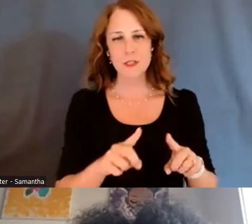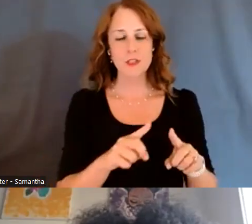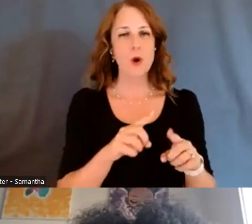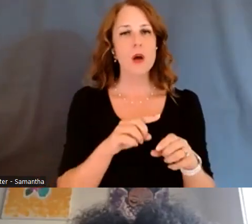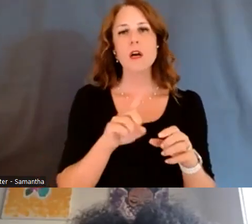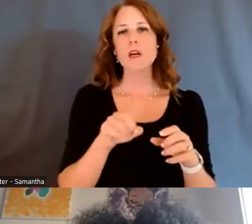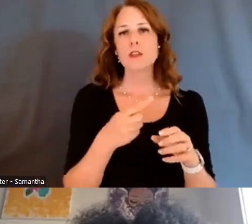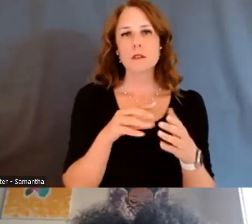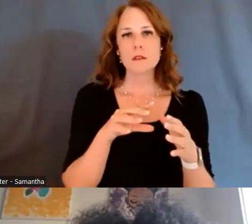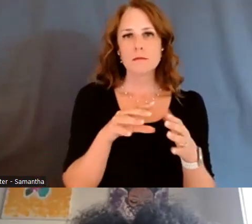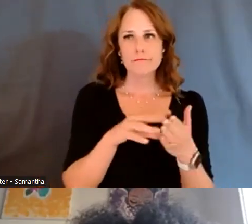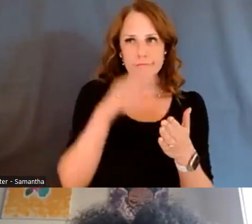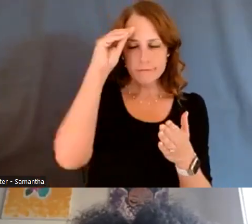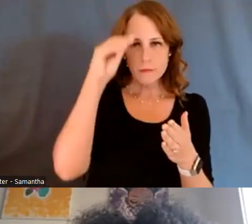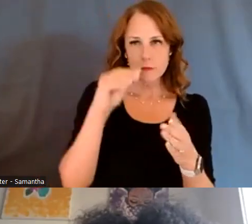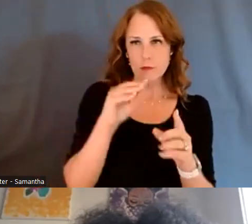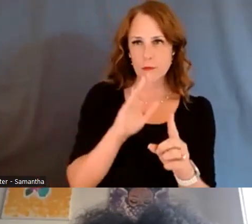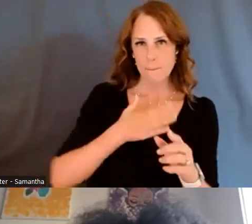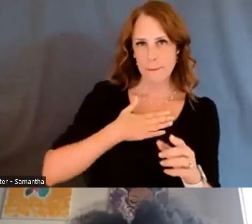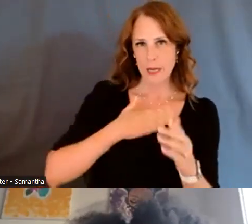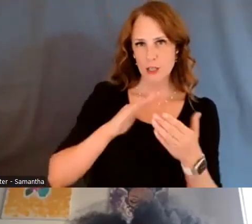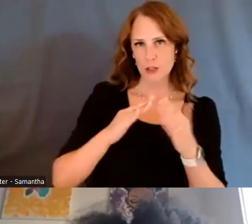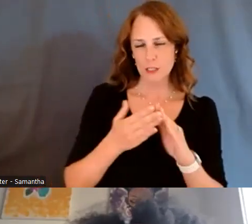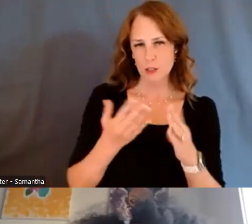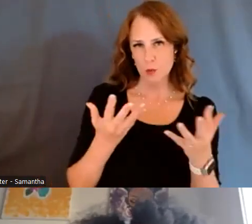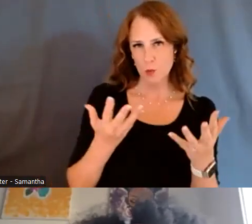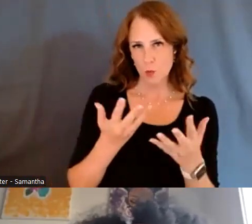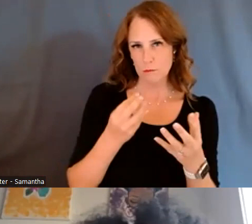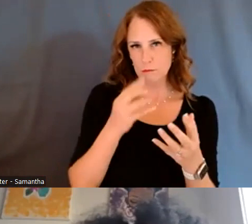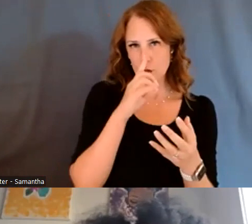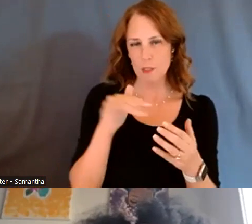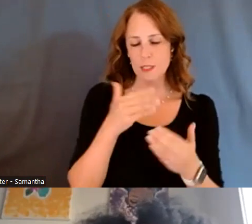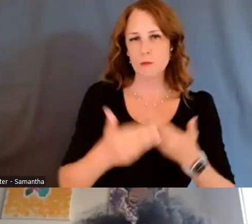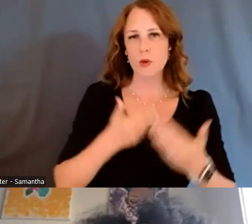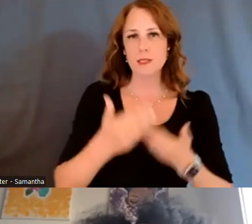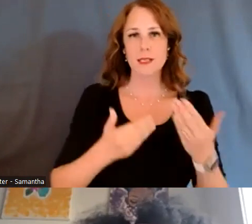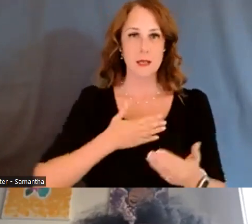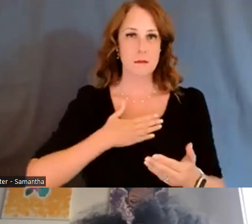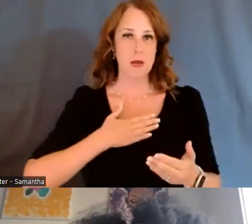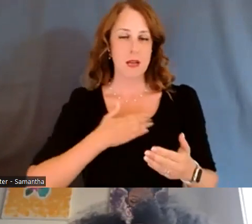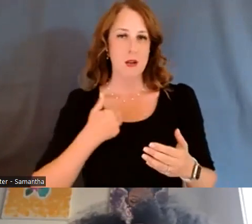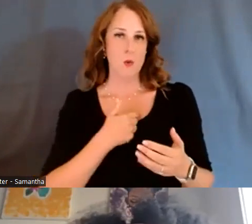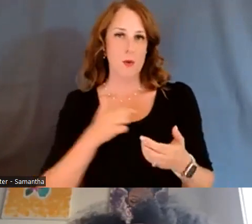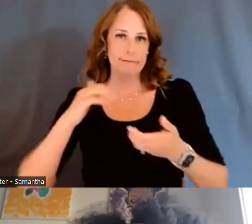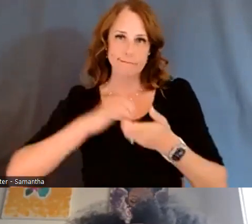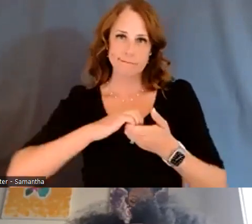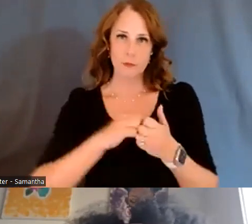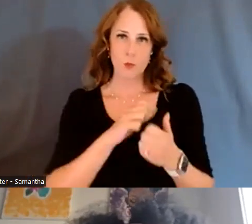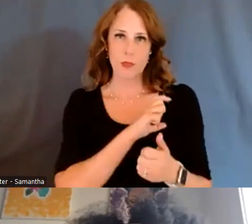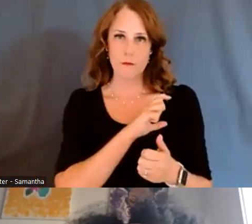their process works. Typically in our jurisdiction, we work very closely with the law enforcement,